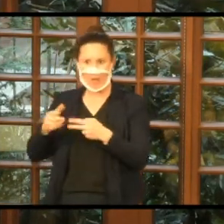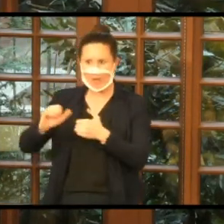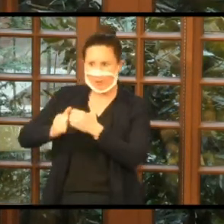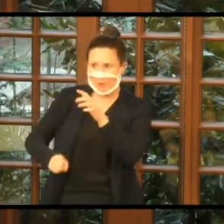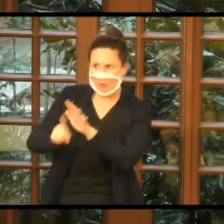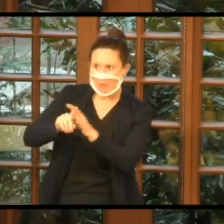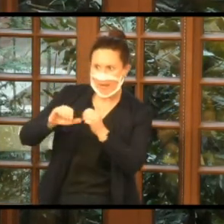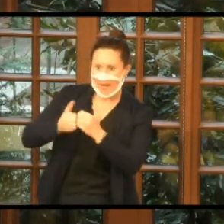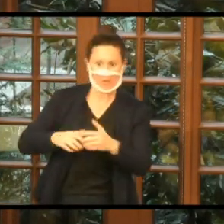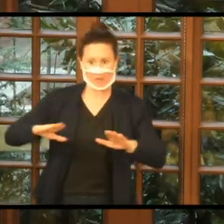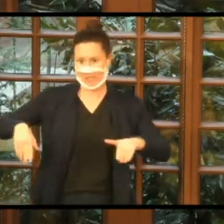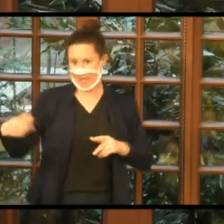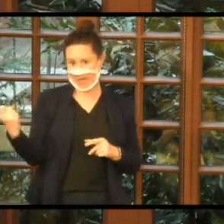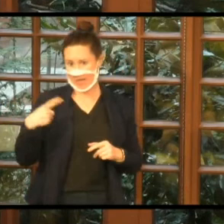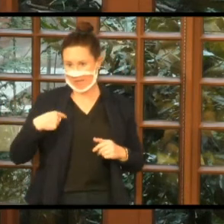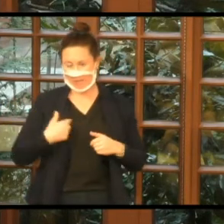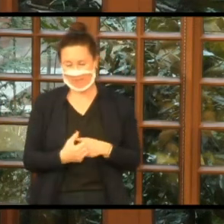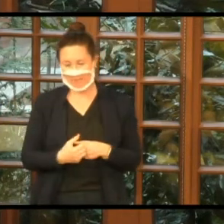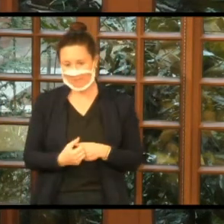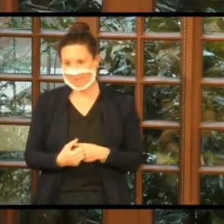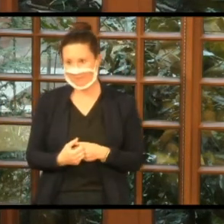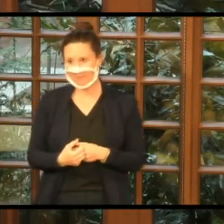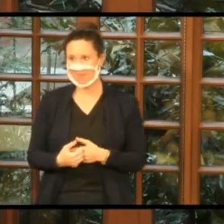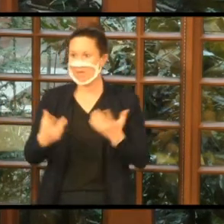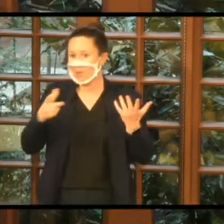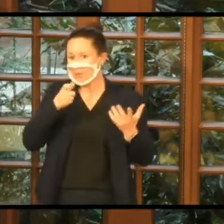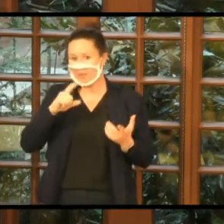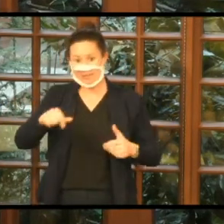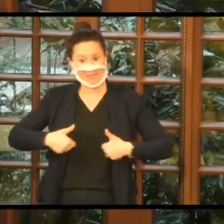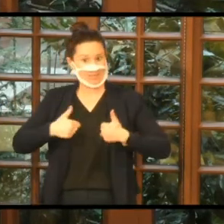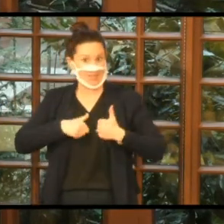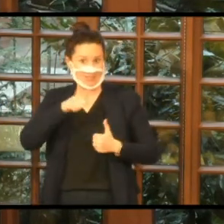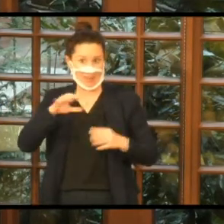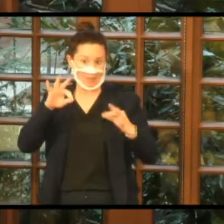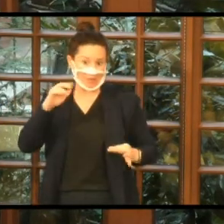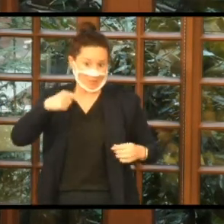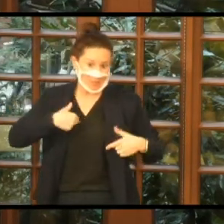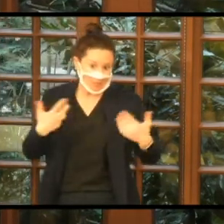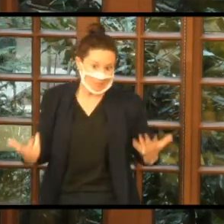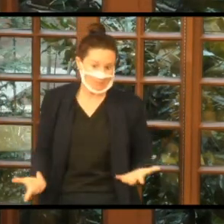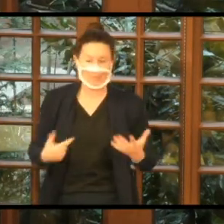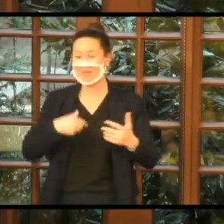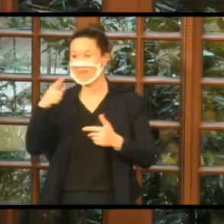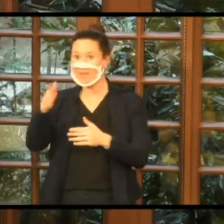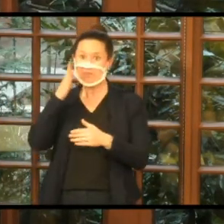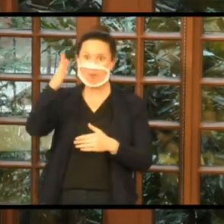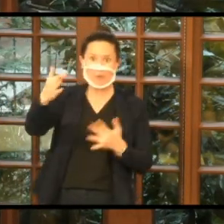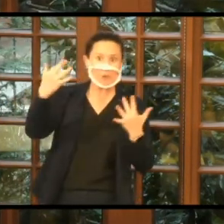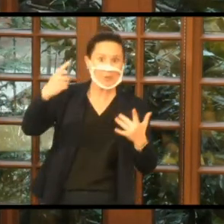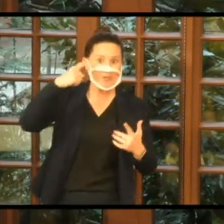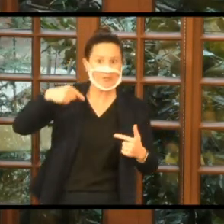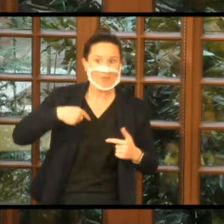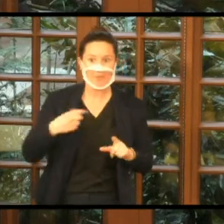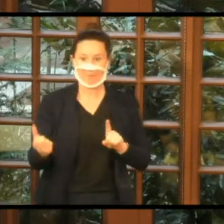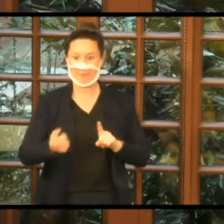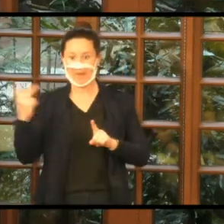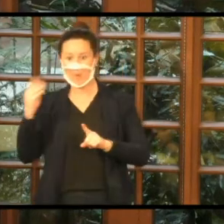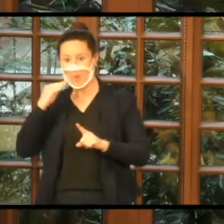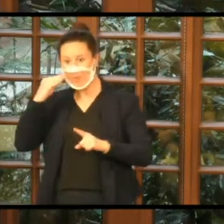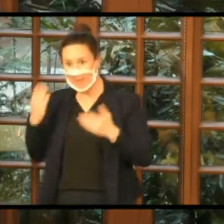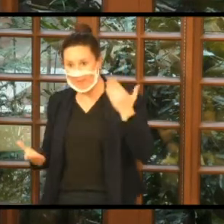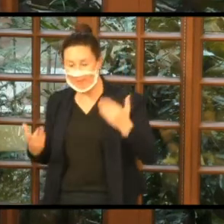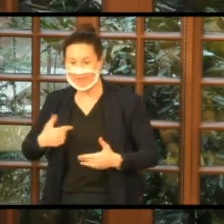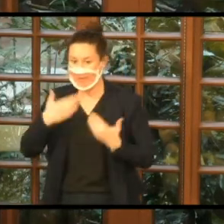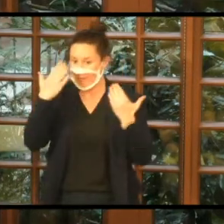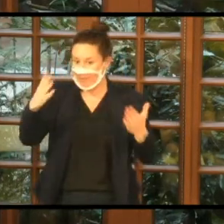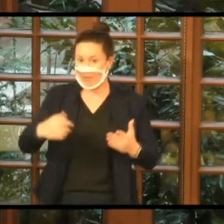has yet to show it. And who's to say this new life can't be mine, that my future hasn't been waiting exactly where I left it? After all, I was the one